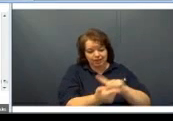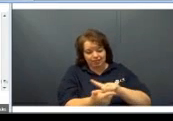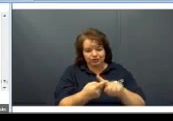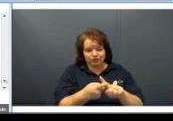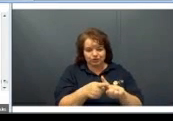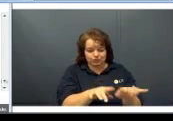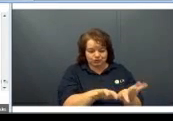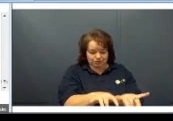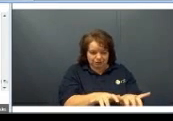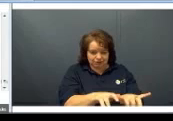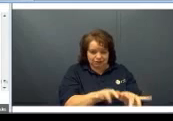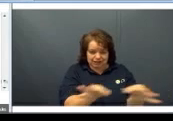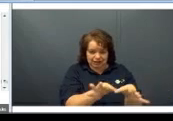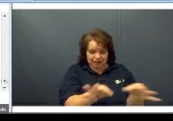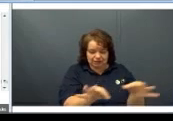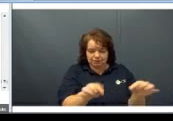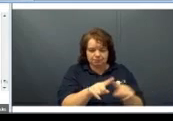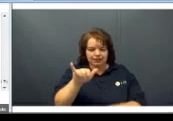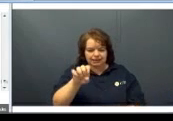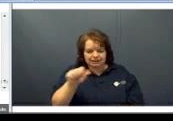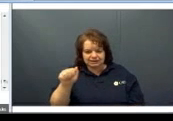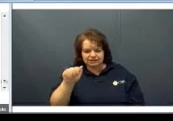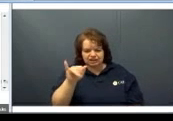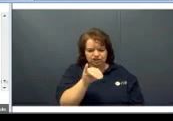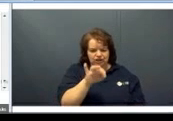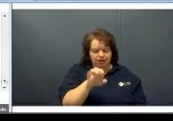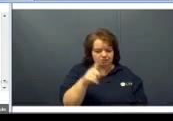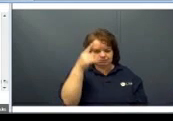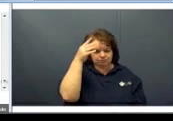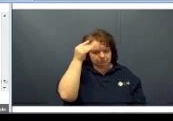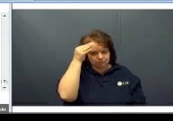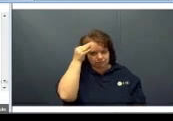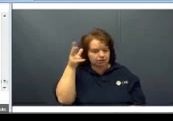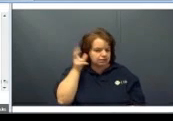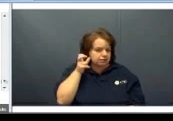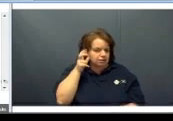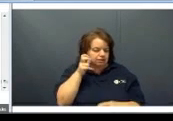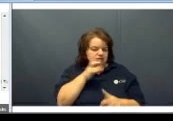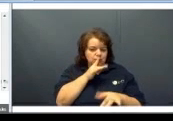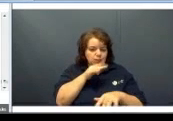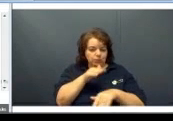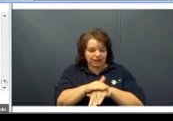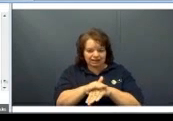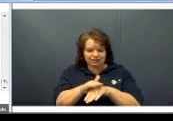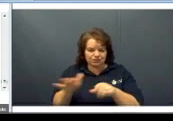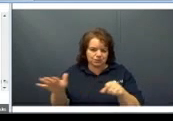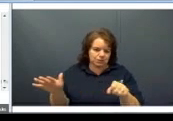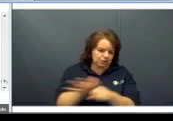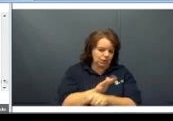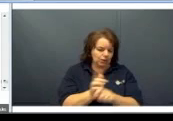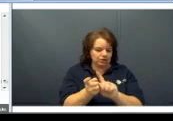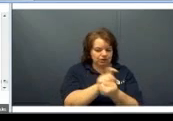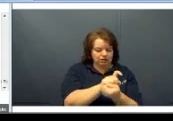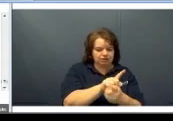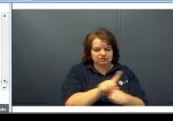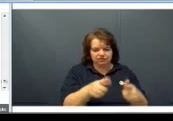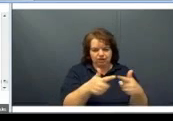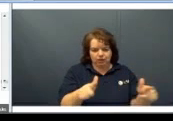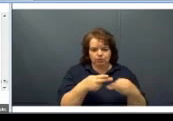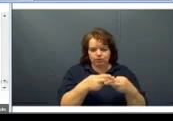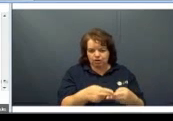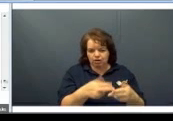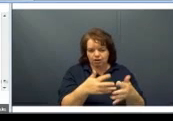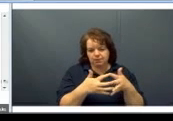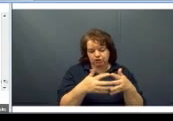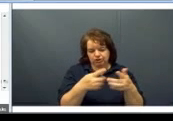spoken English and putting it and translating it into text, you have Lisa and Jamie who are going from spoken English